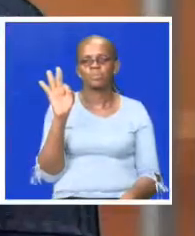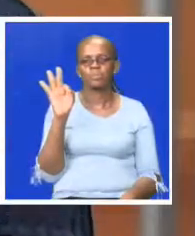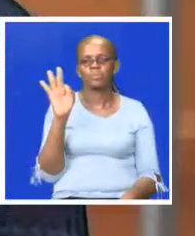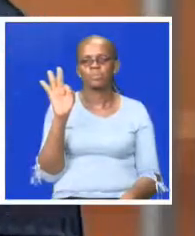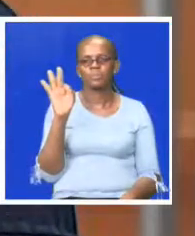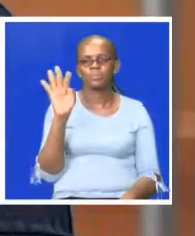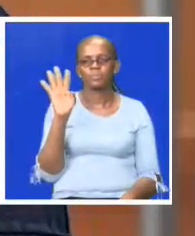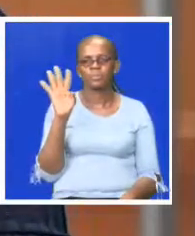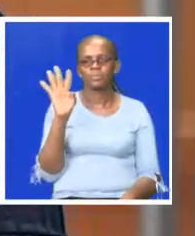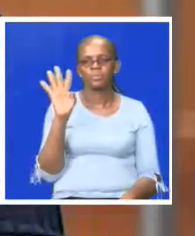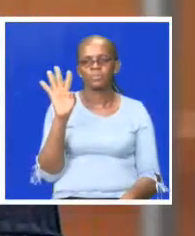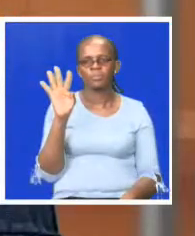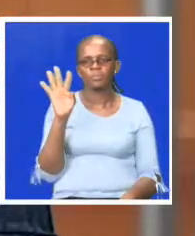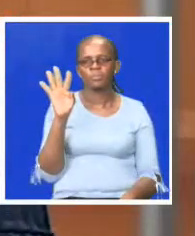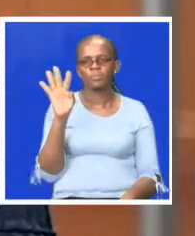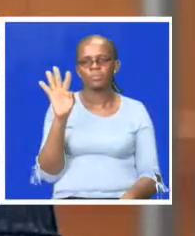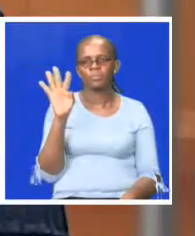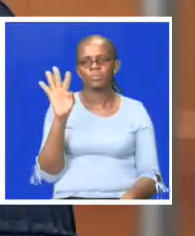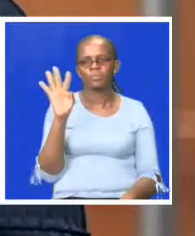4,